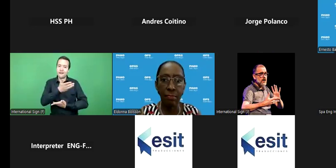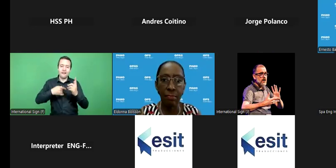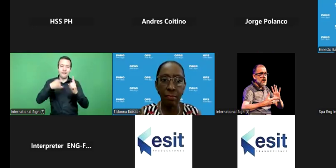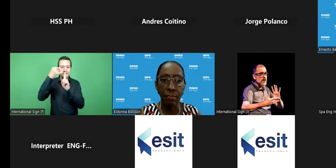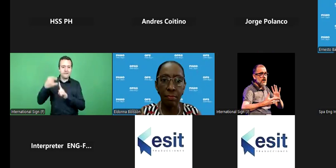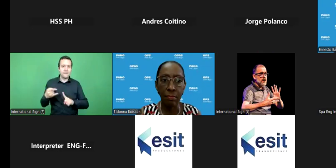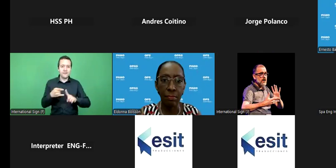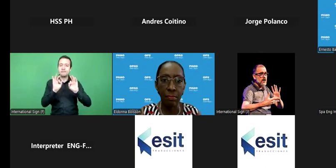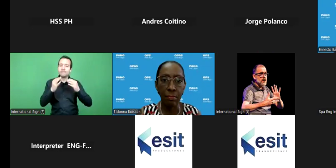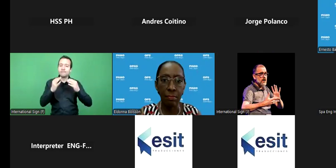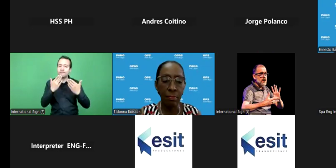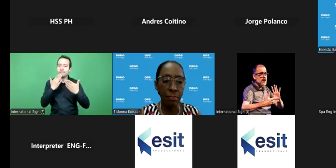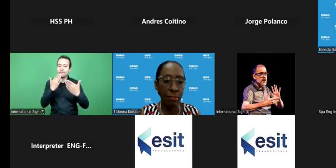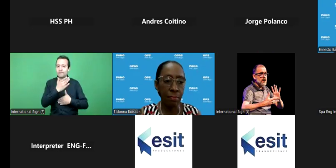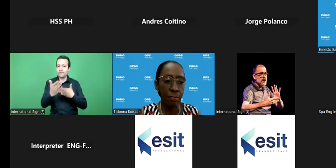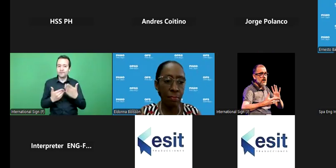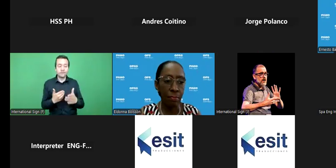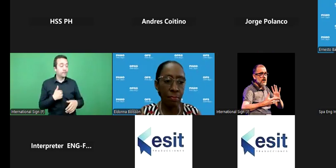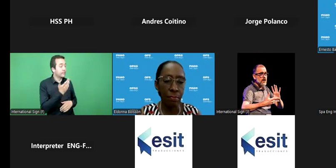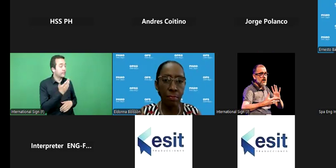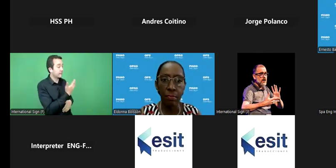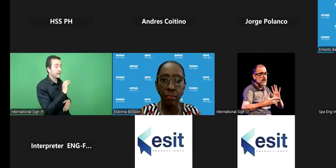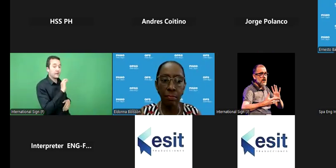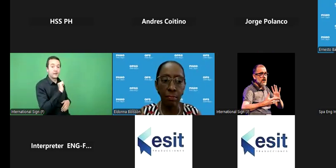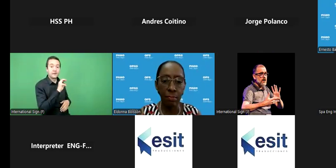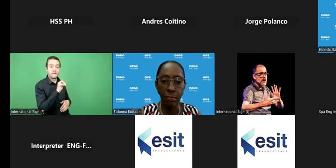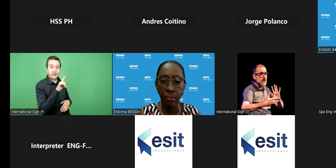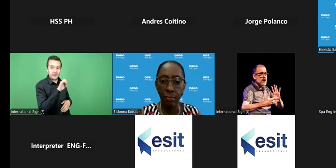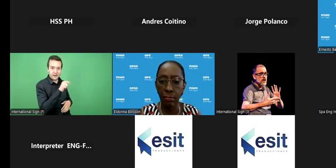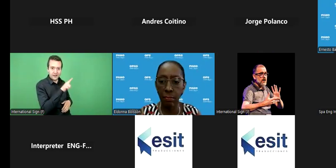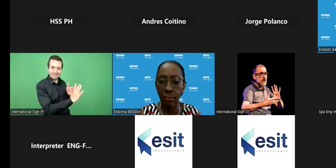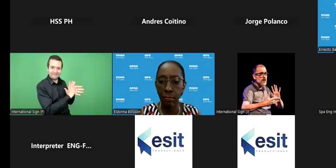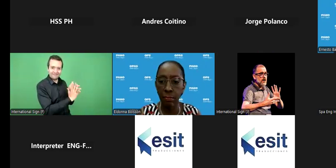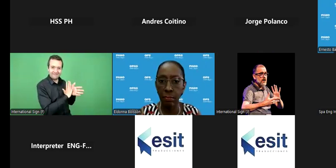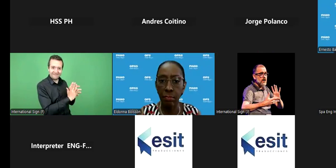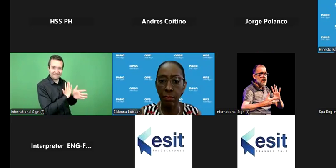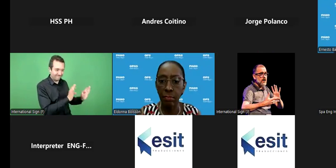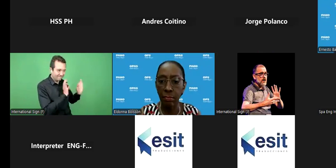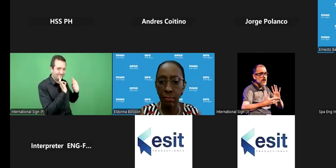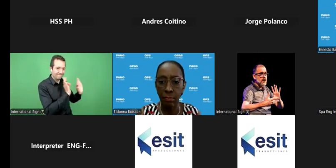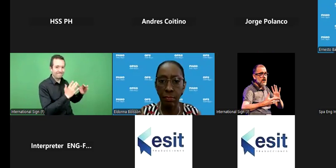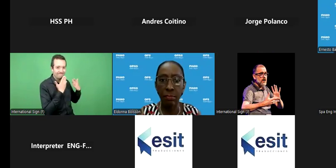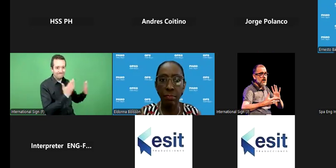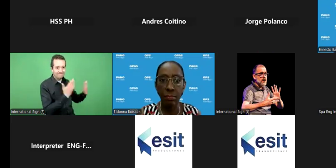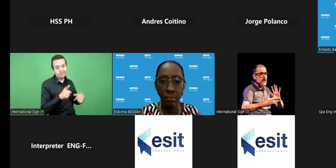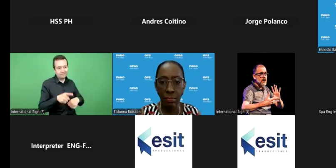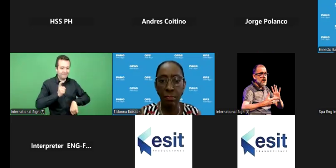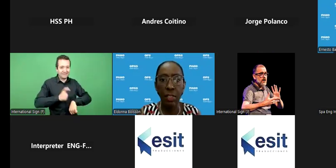your responses. And in the interest of time, we're going to go with Dr. Boson. Eldona, the floor is